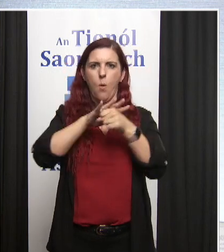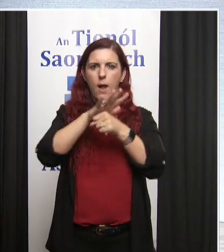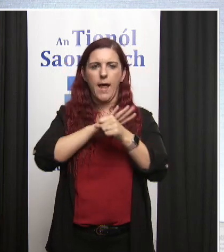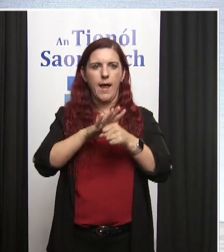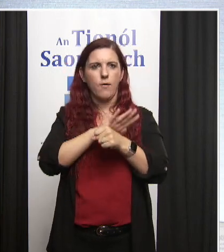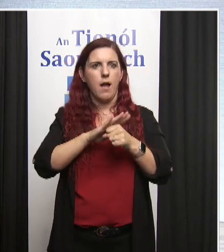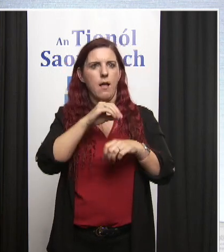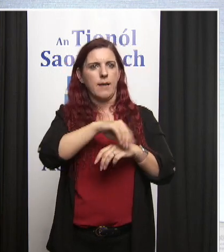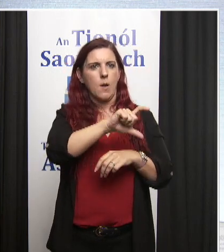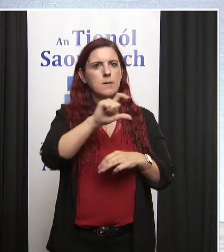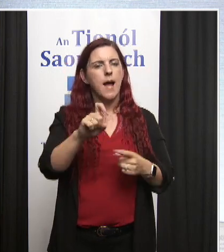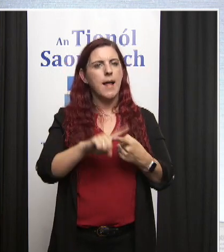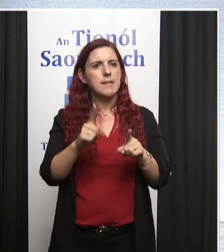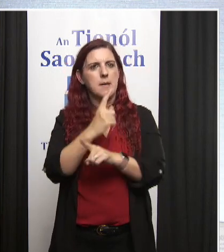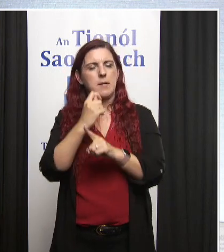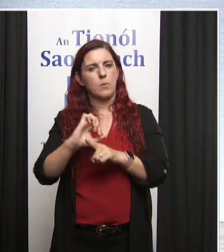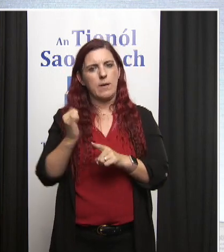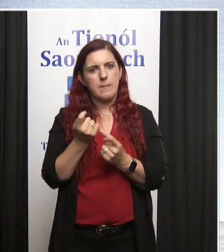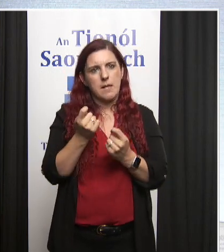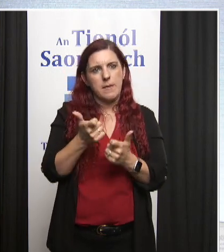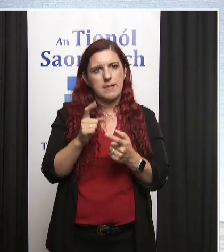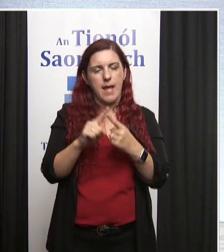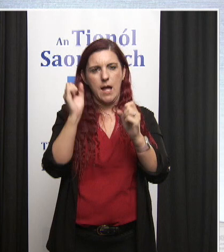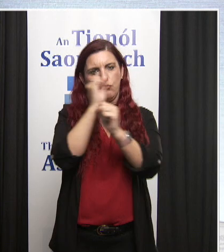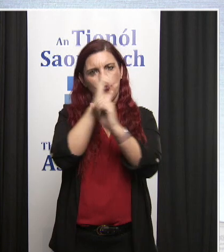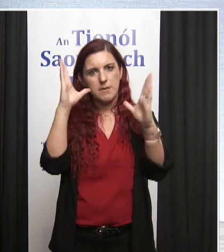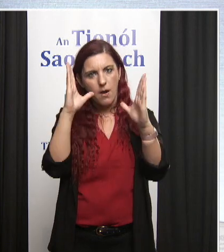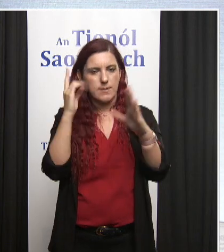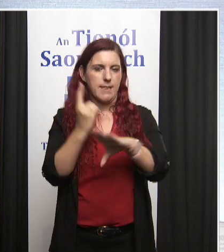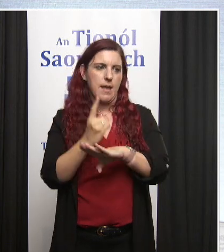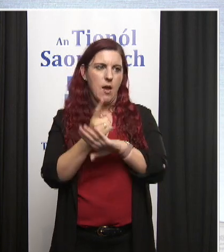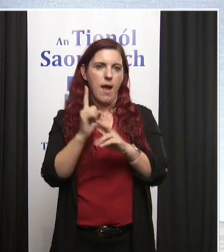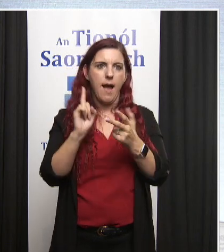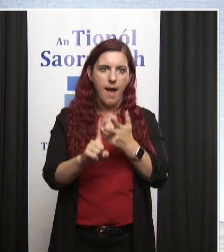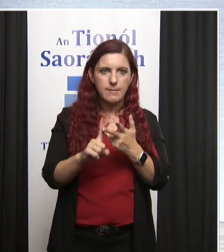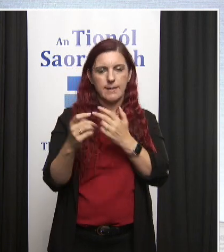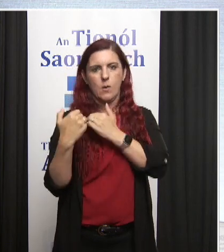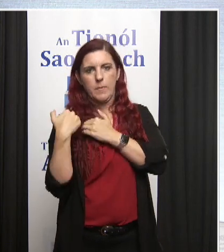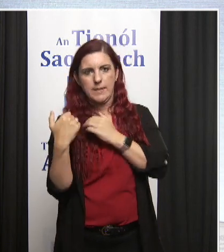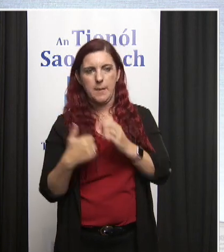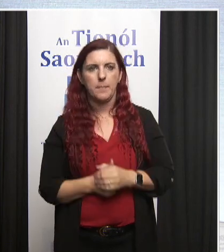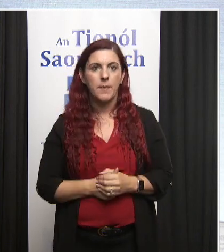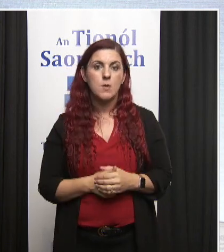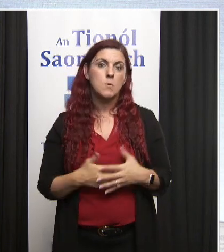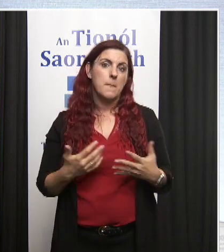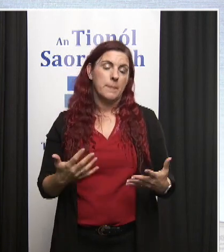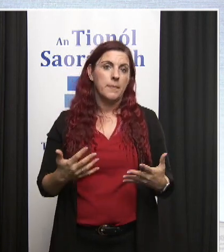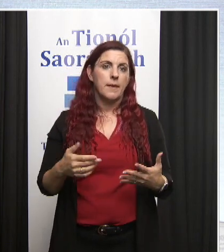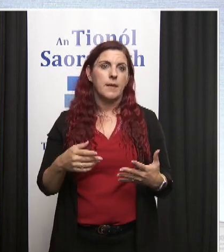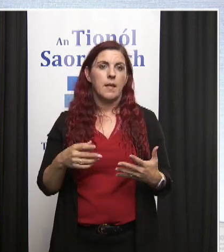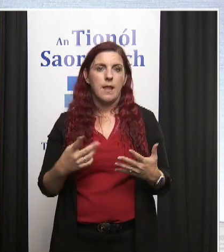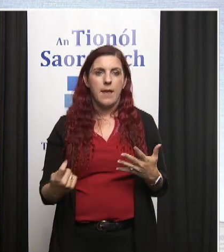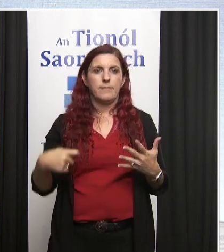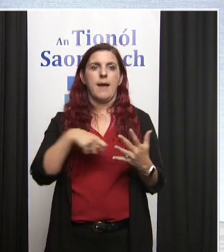and to also retain the simplicity and transparency as well as the accountability. So we